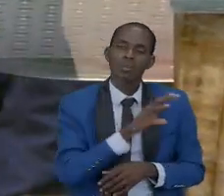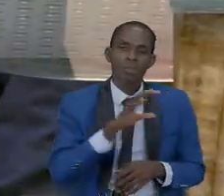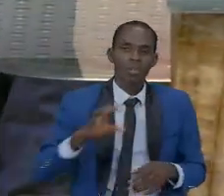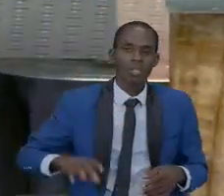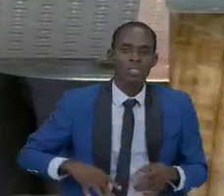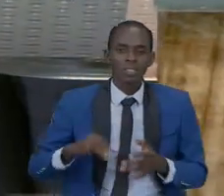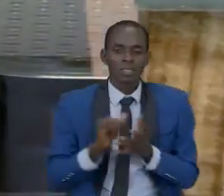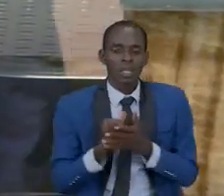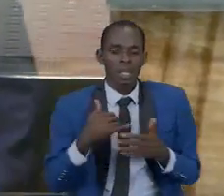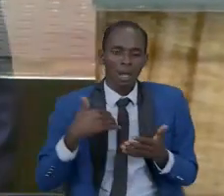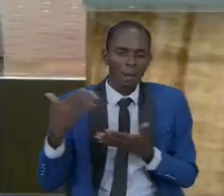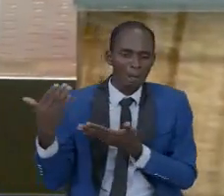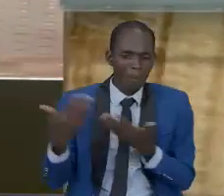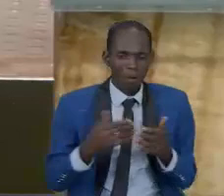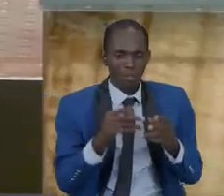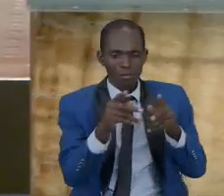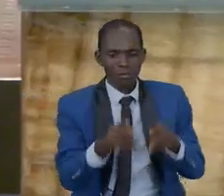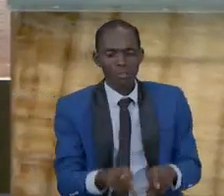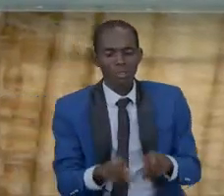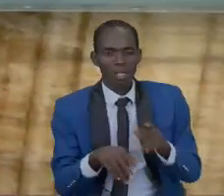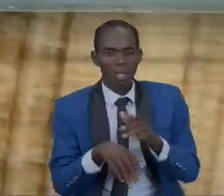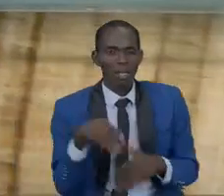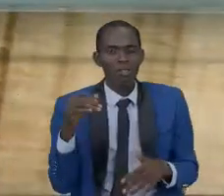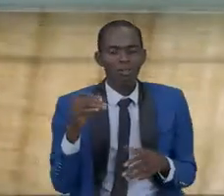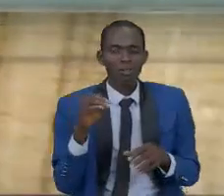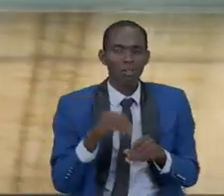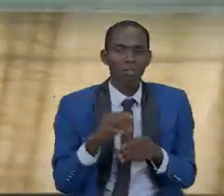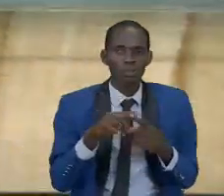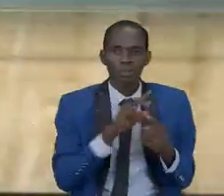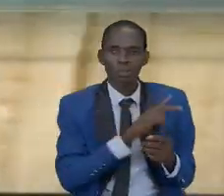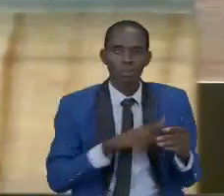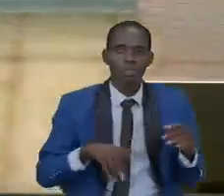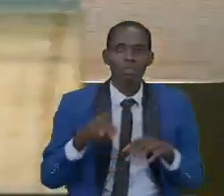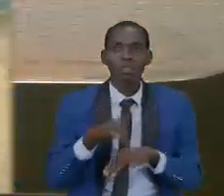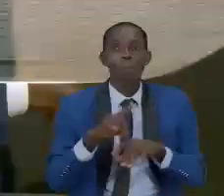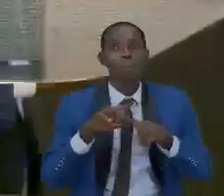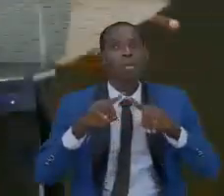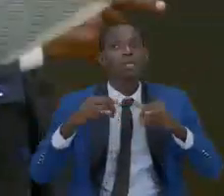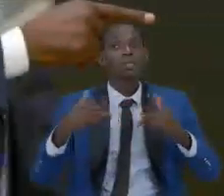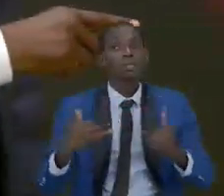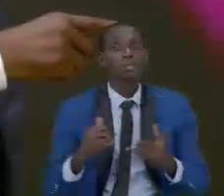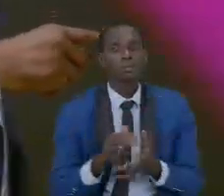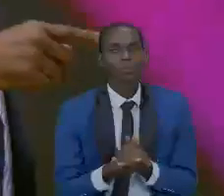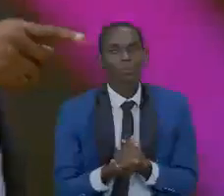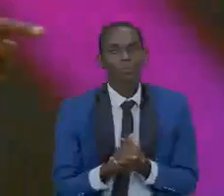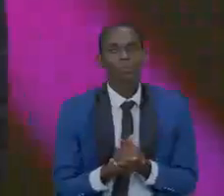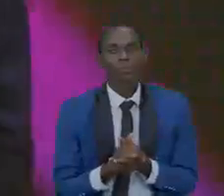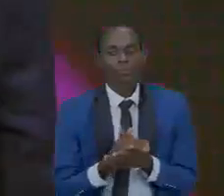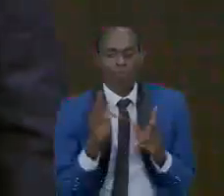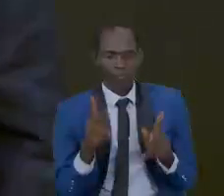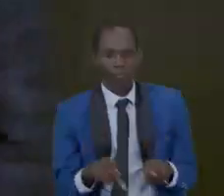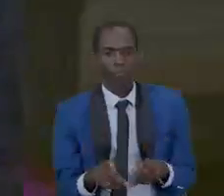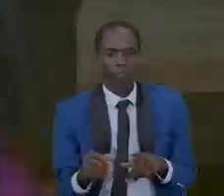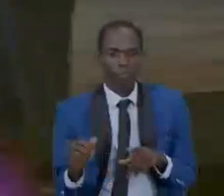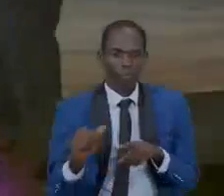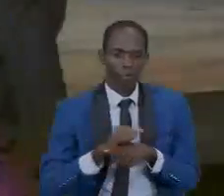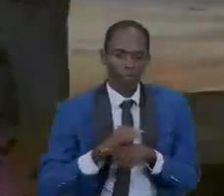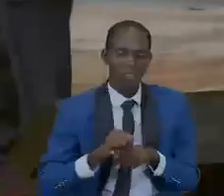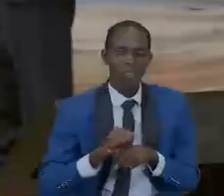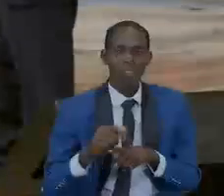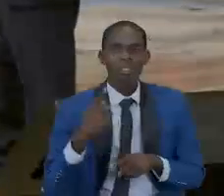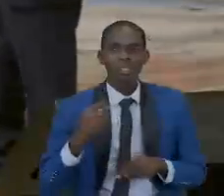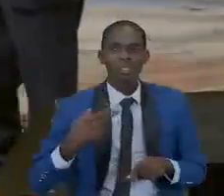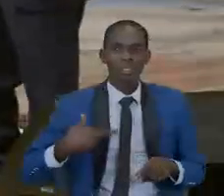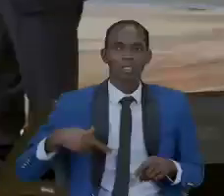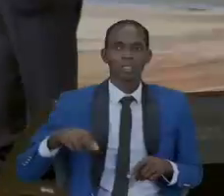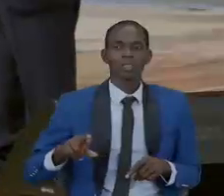brought him into the kingdom but now he practices the religion